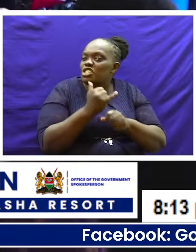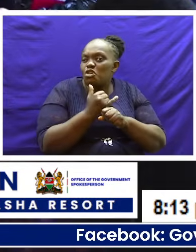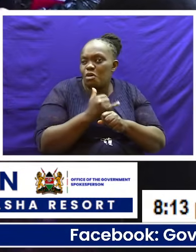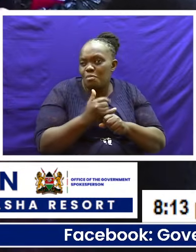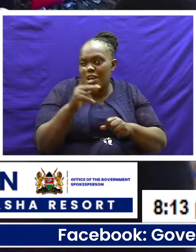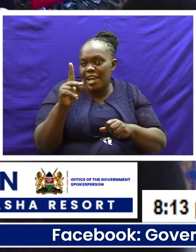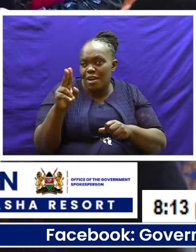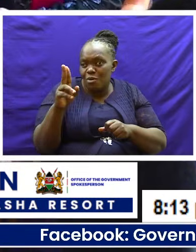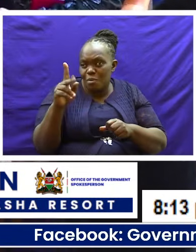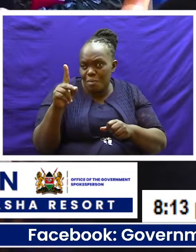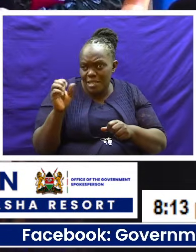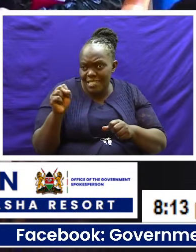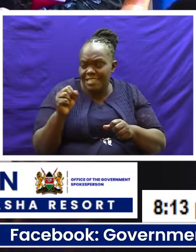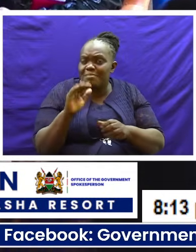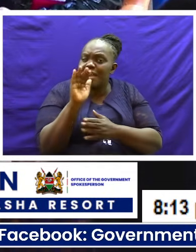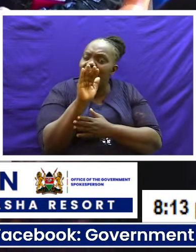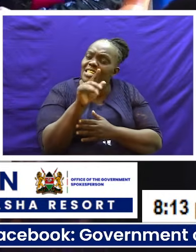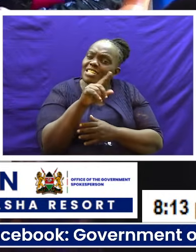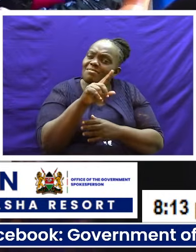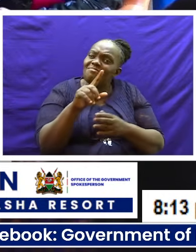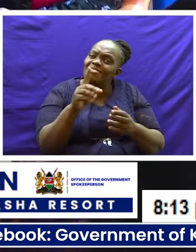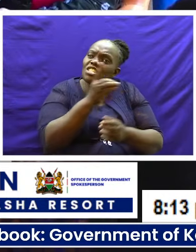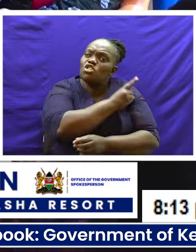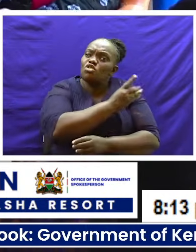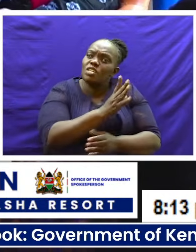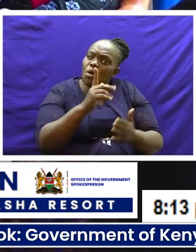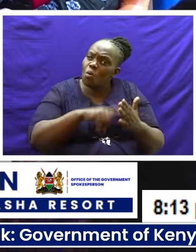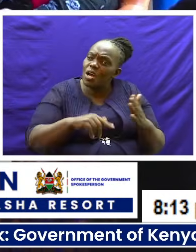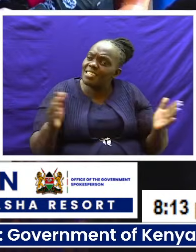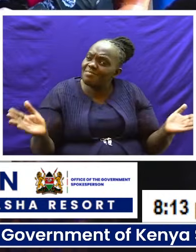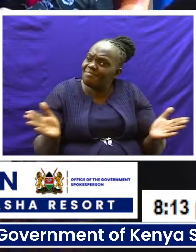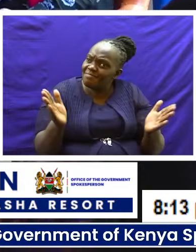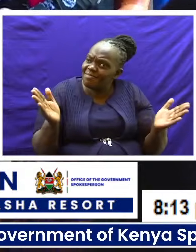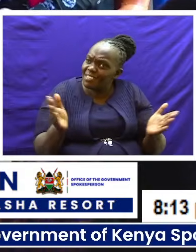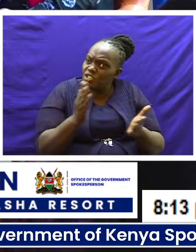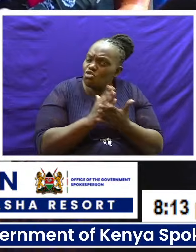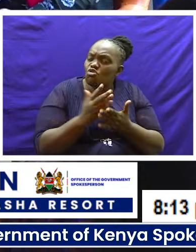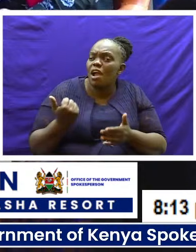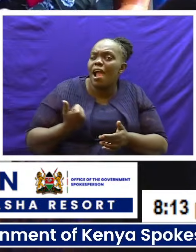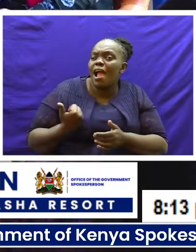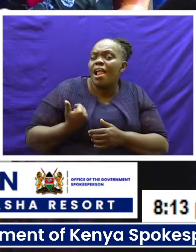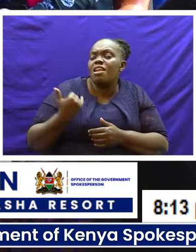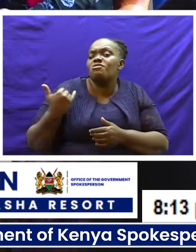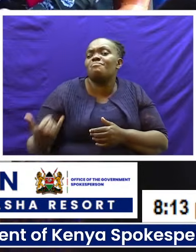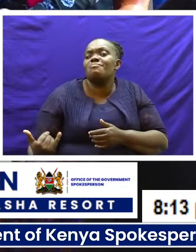let me ask you, Daktari, what inspires you all along? You know, from the little girl at Saint